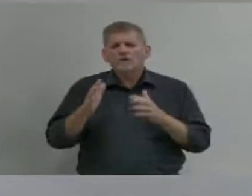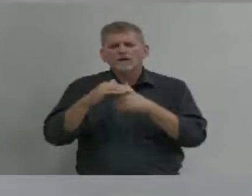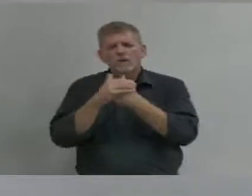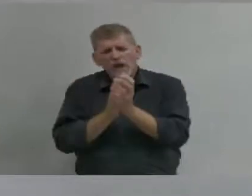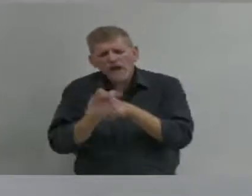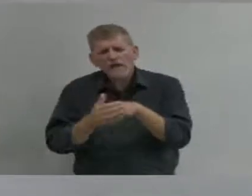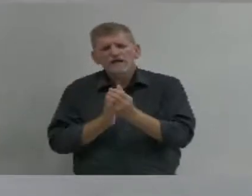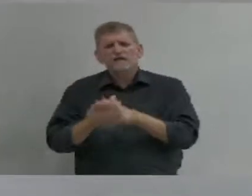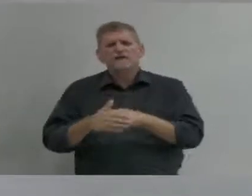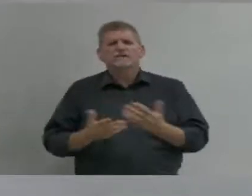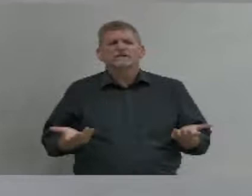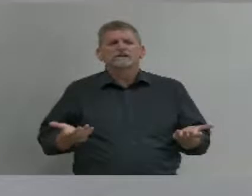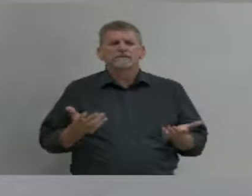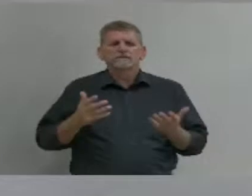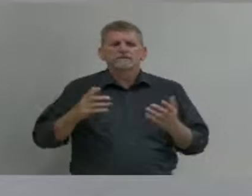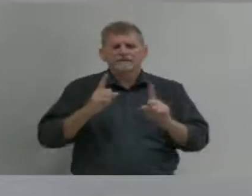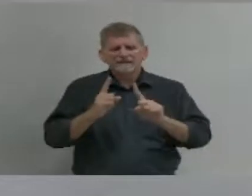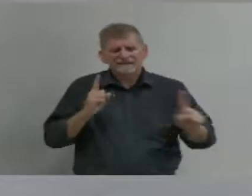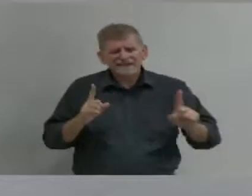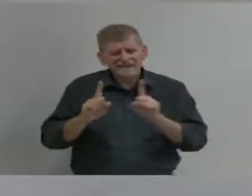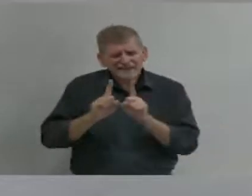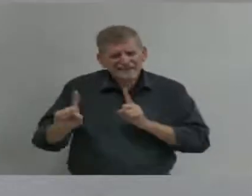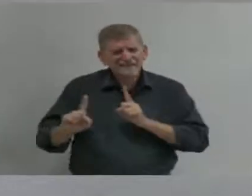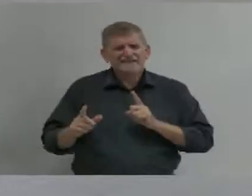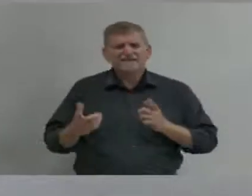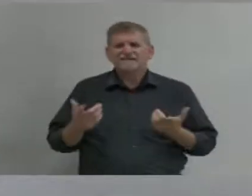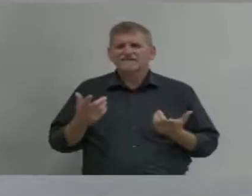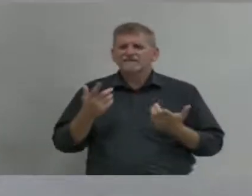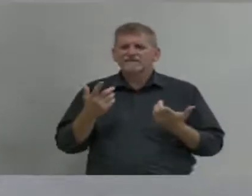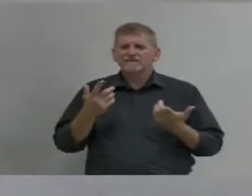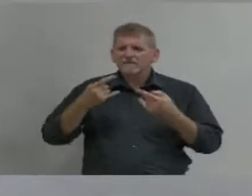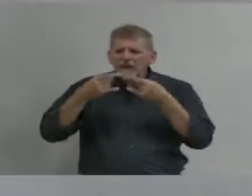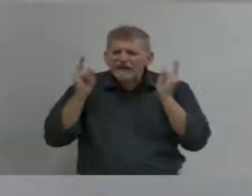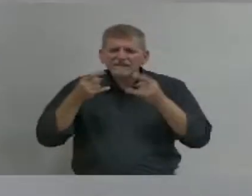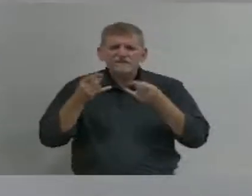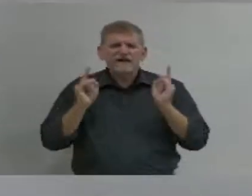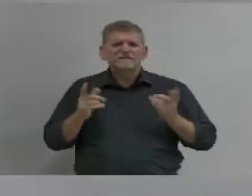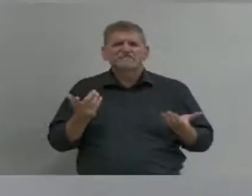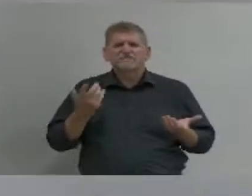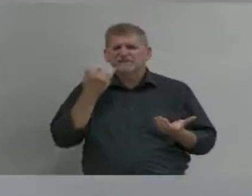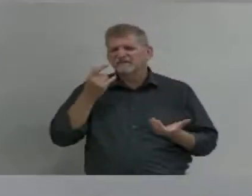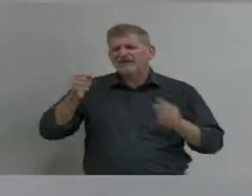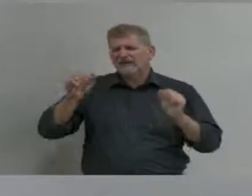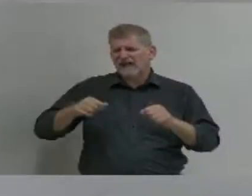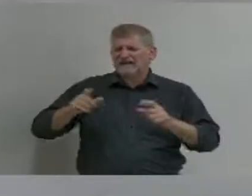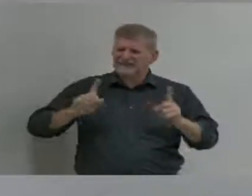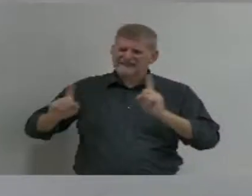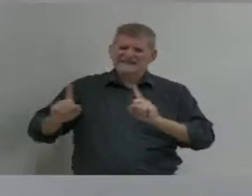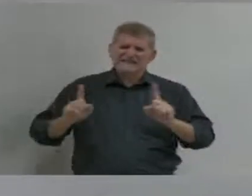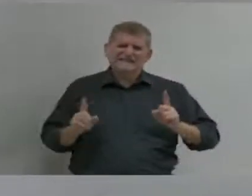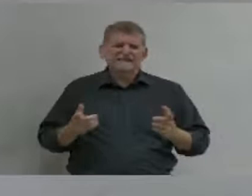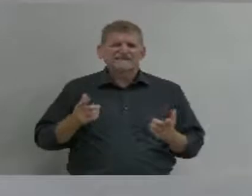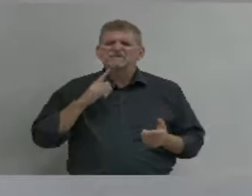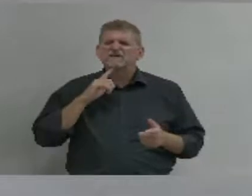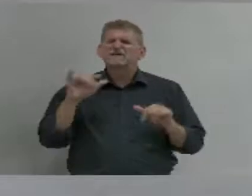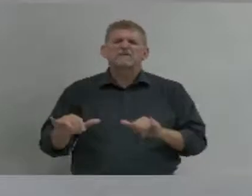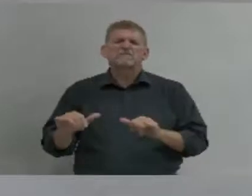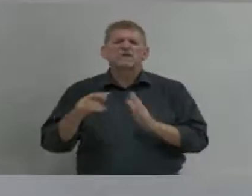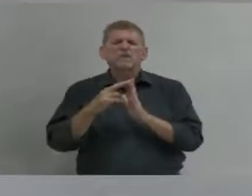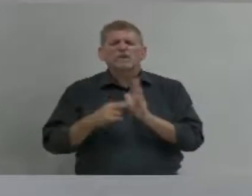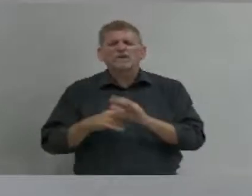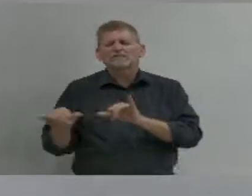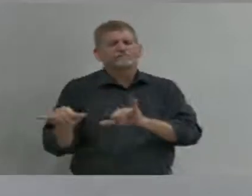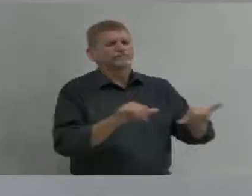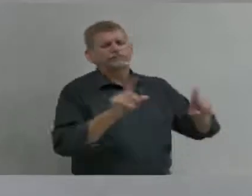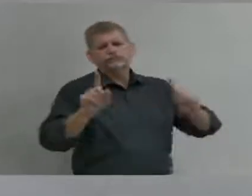possible, face coverings if possible. So a lot of the same precautions that we've been talking about when it comes to